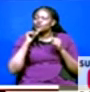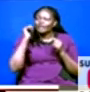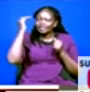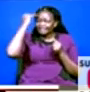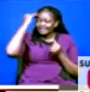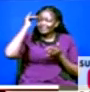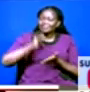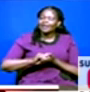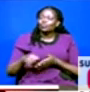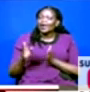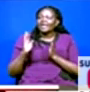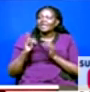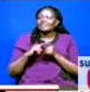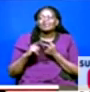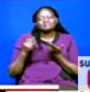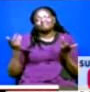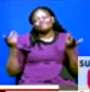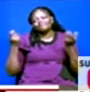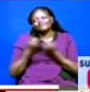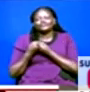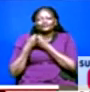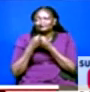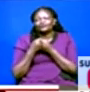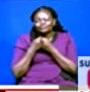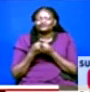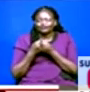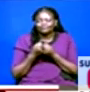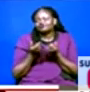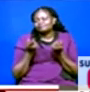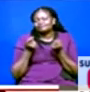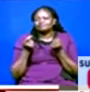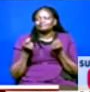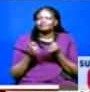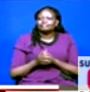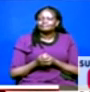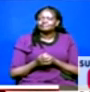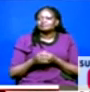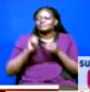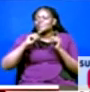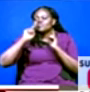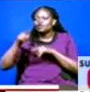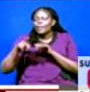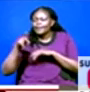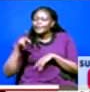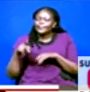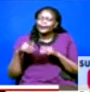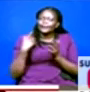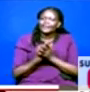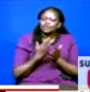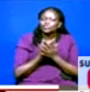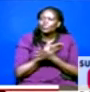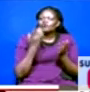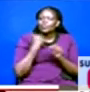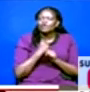that line, we'll always get into this problem, irrespective of whatever actions we do, whether we take them to prison, whatever we do. We